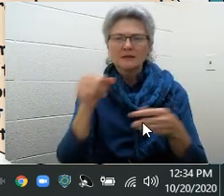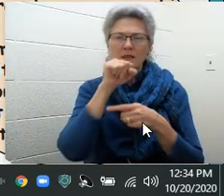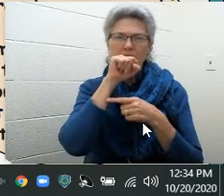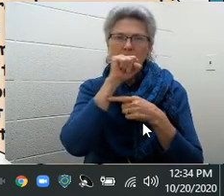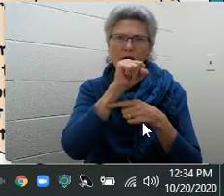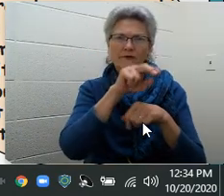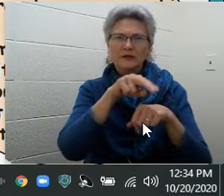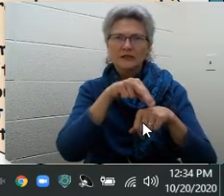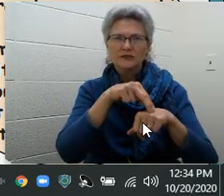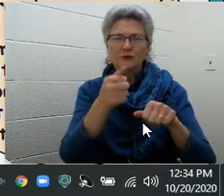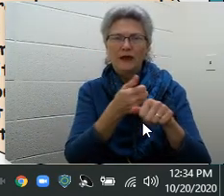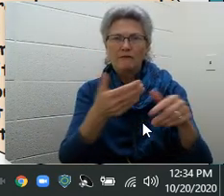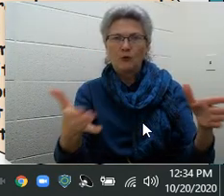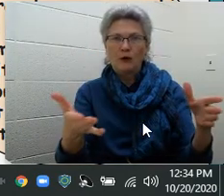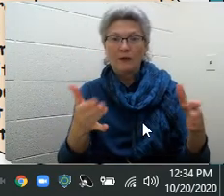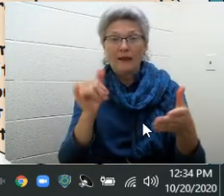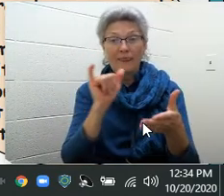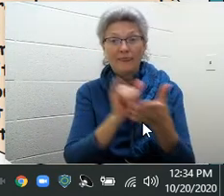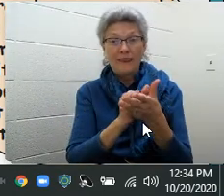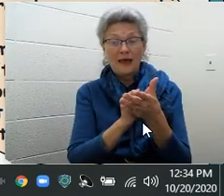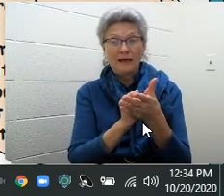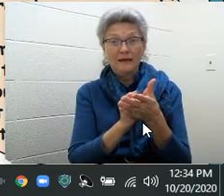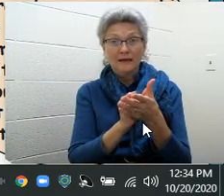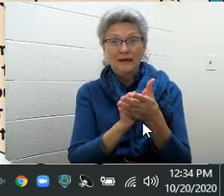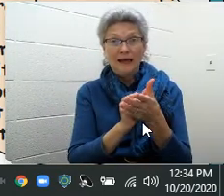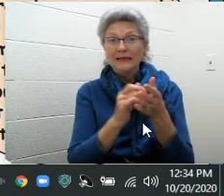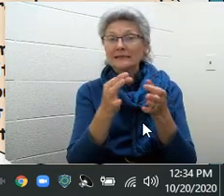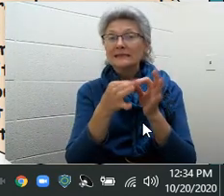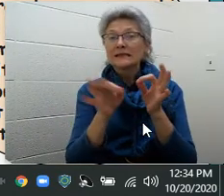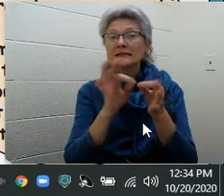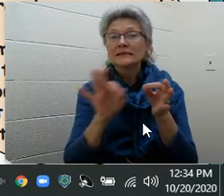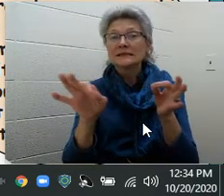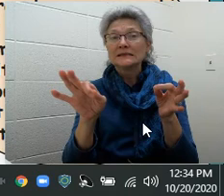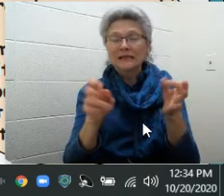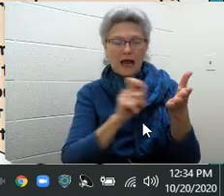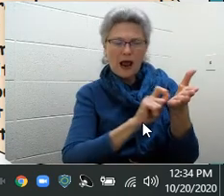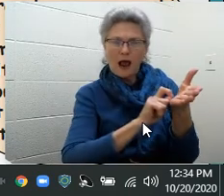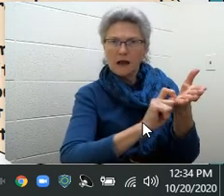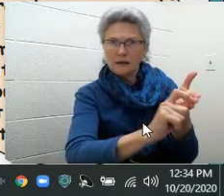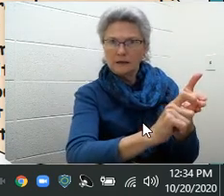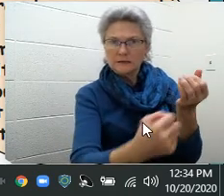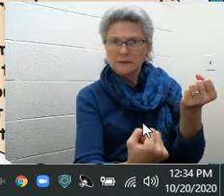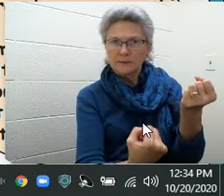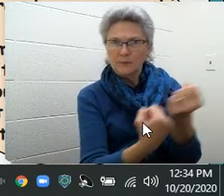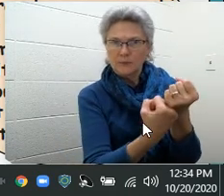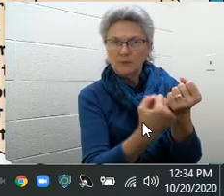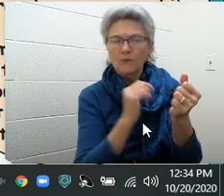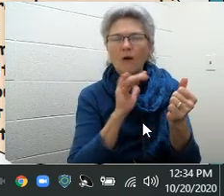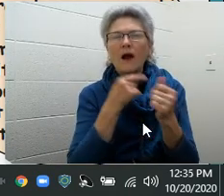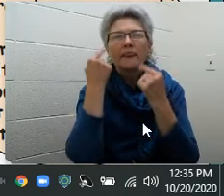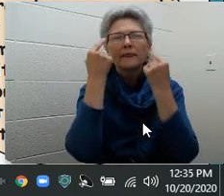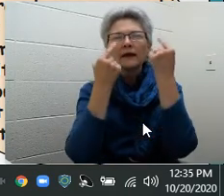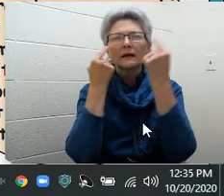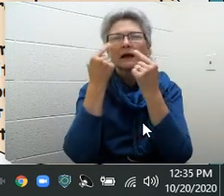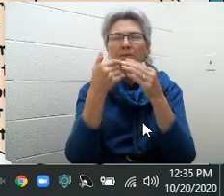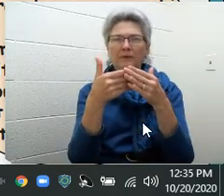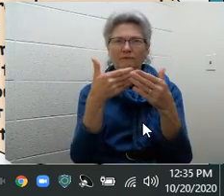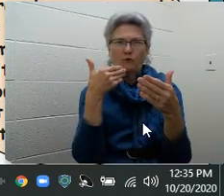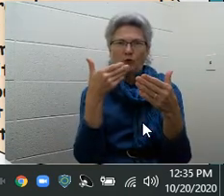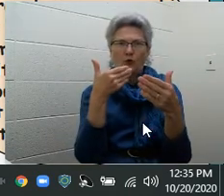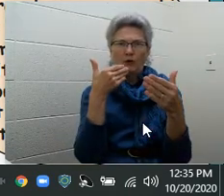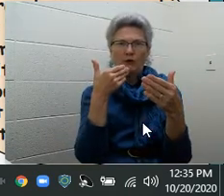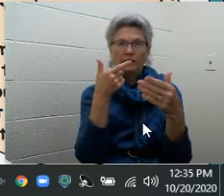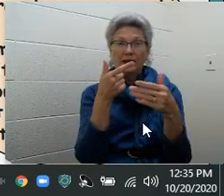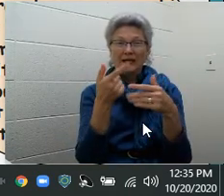with everyone. So that sentence that I underlined just supports again our thinking previously